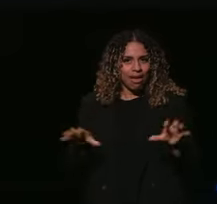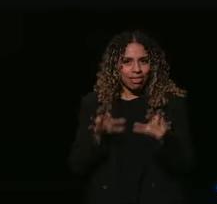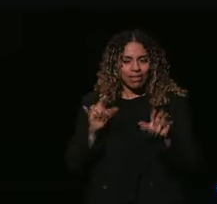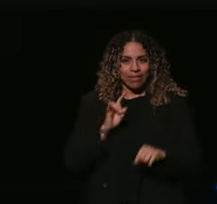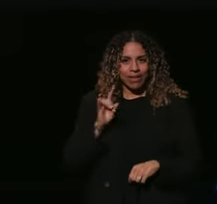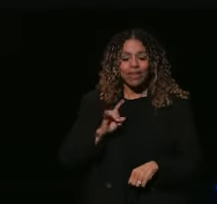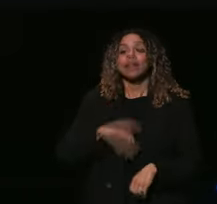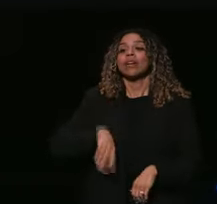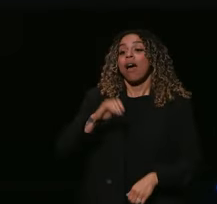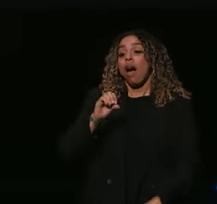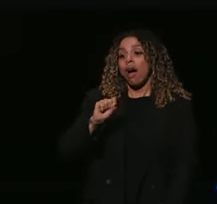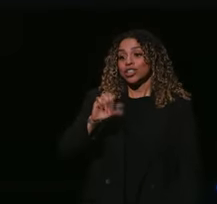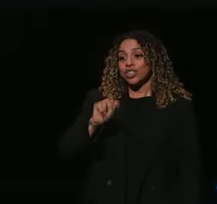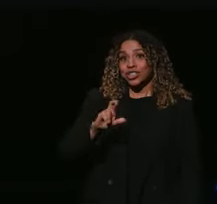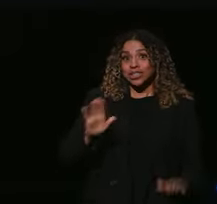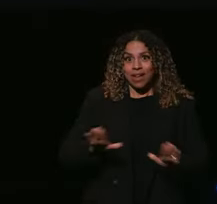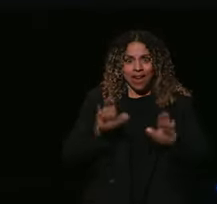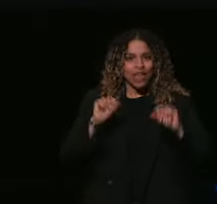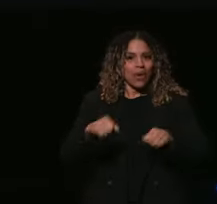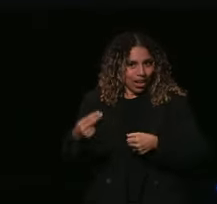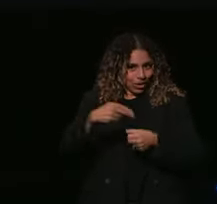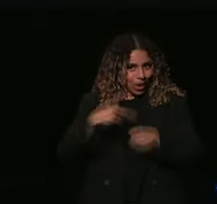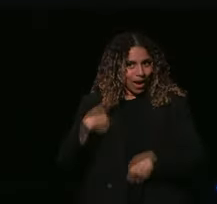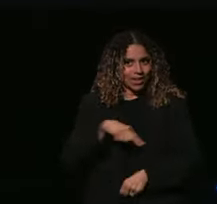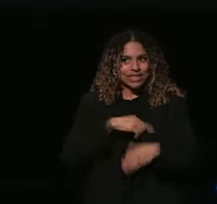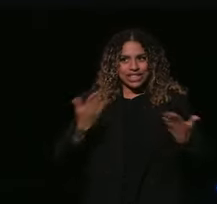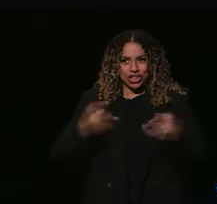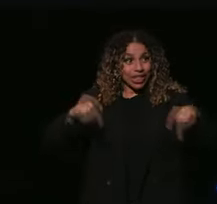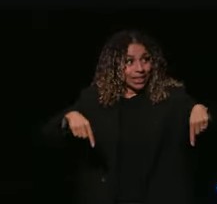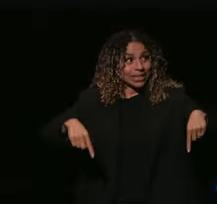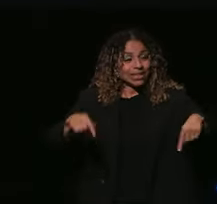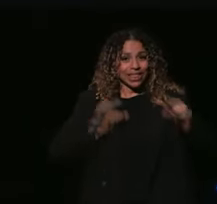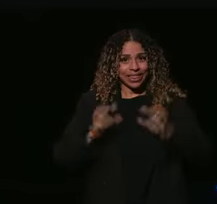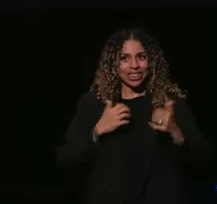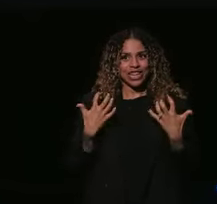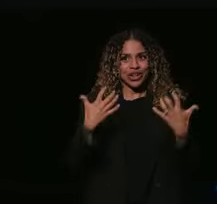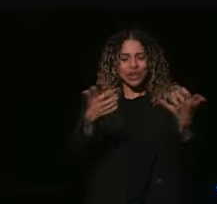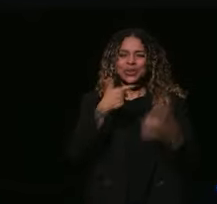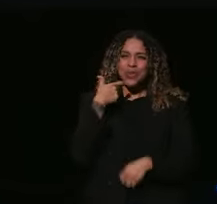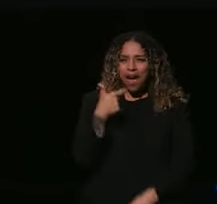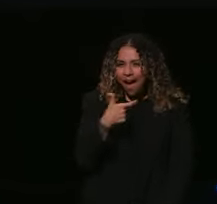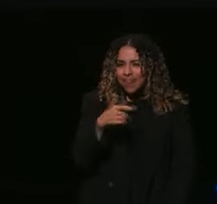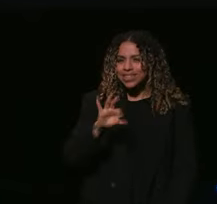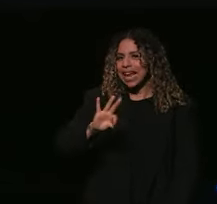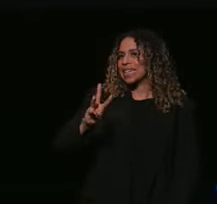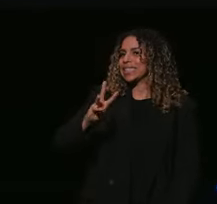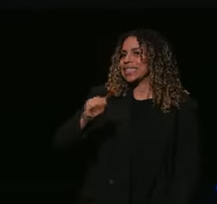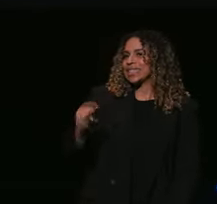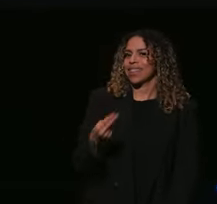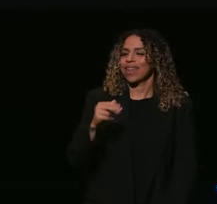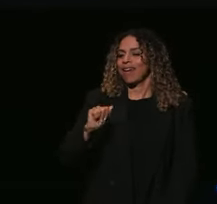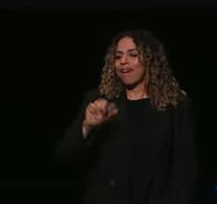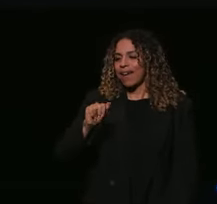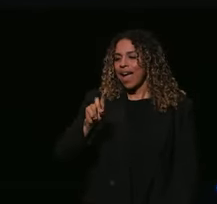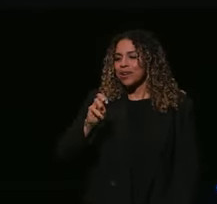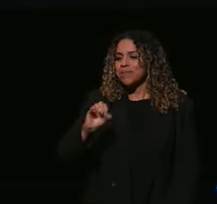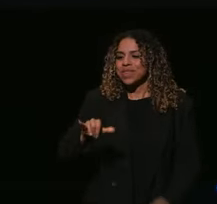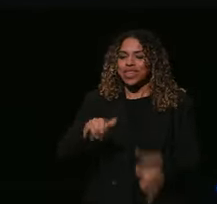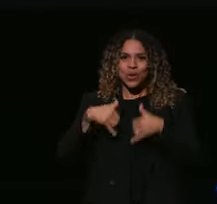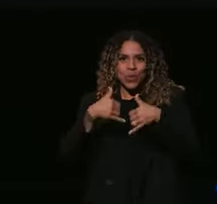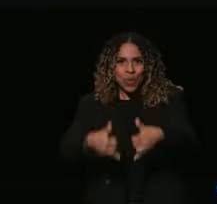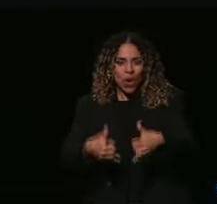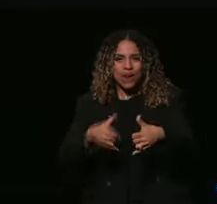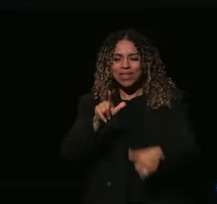Oscar Sunday, you can join us here in this very theater to watch the 96th Academy Awards live streamed with your